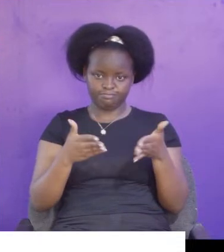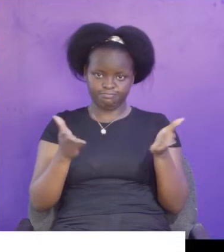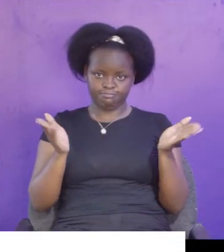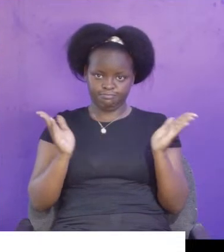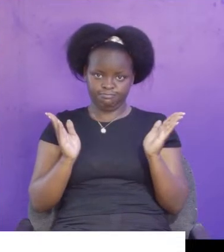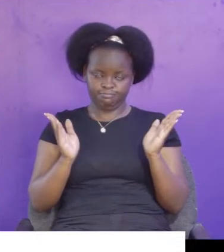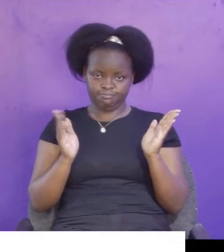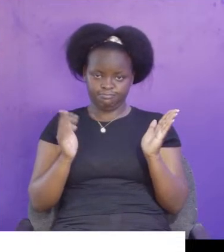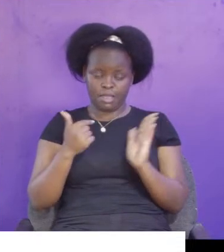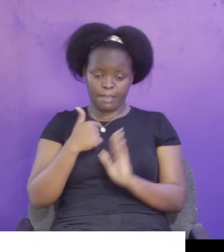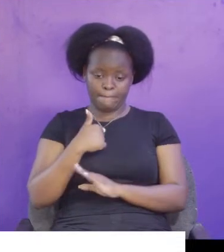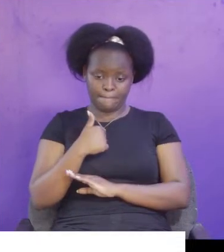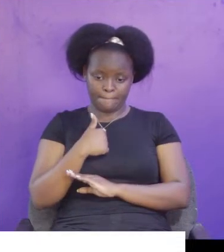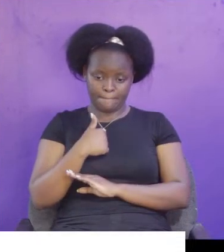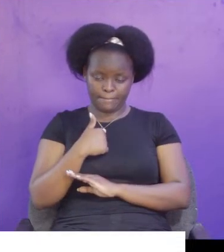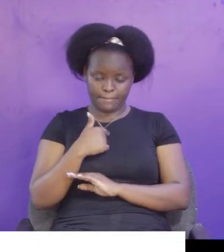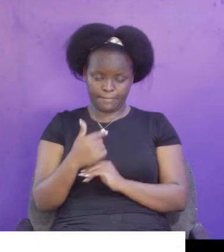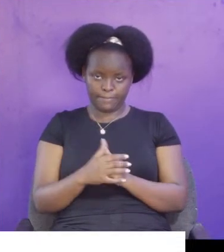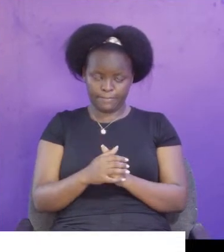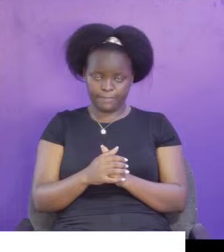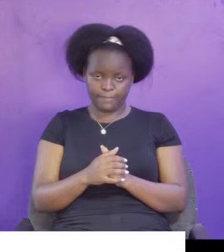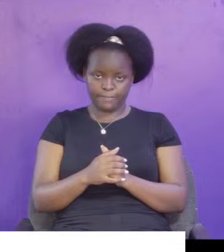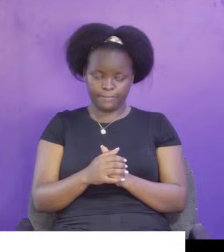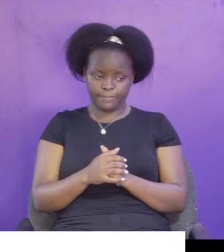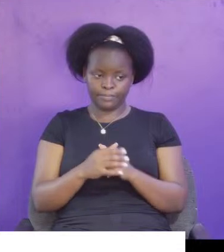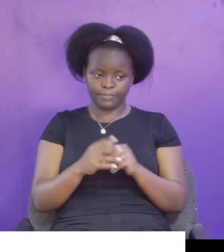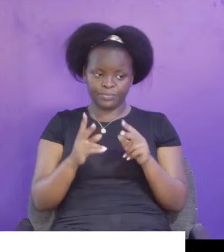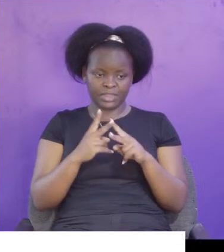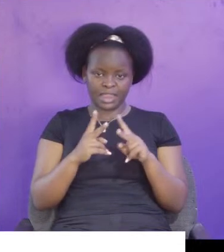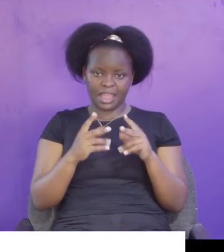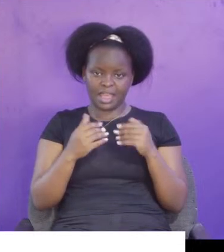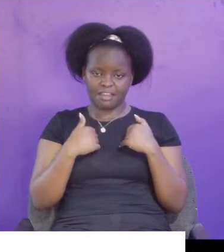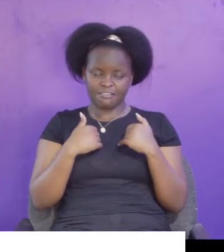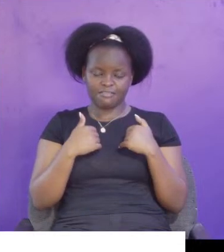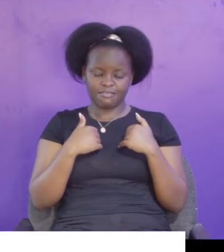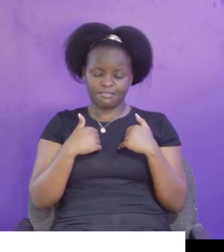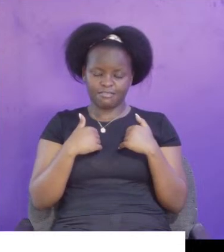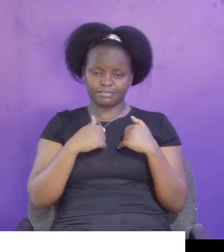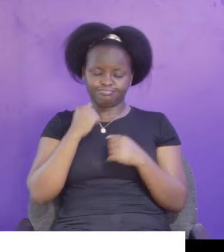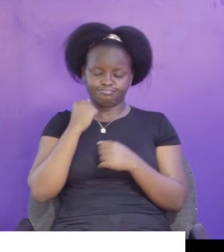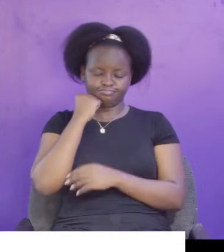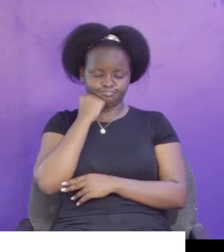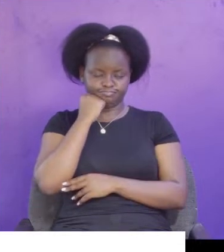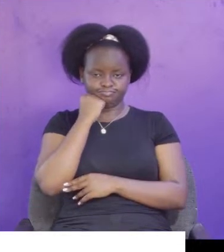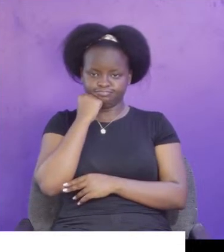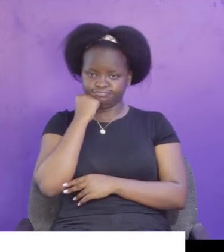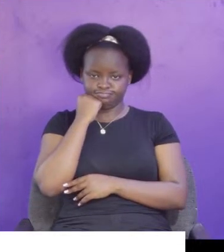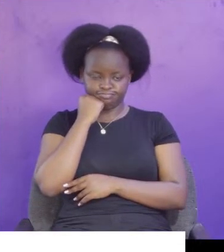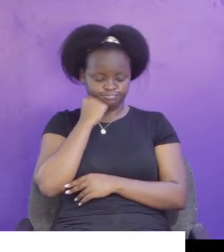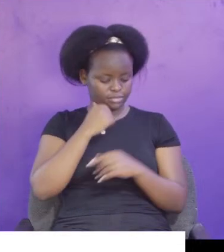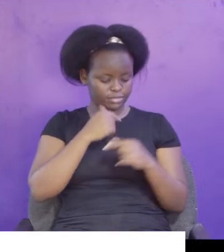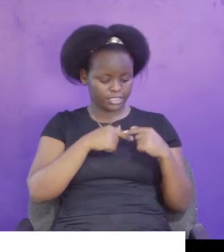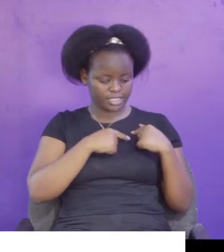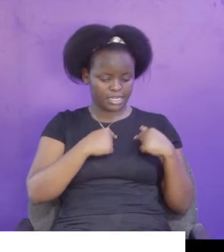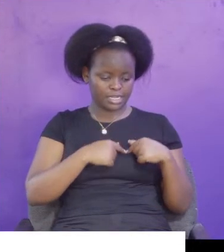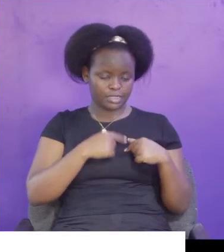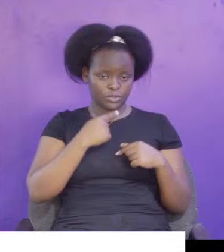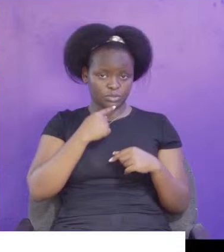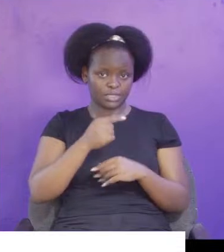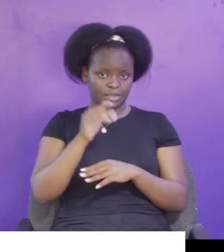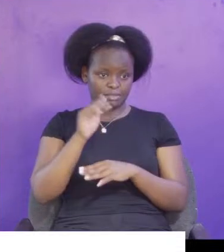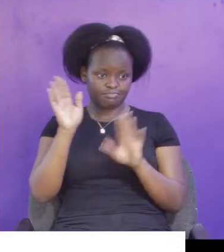I have a very heavy heart to say farewell to my